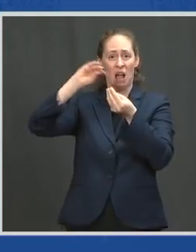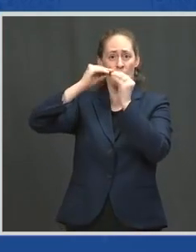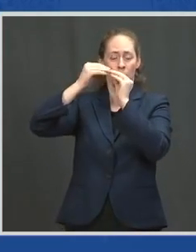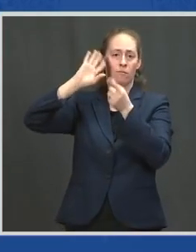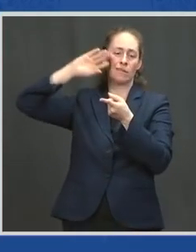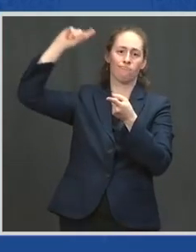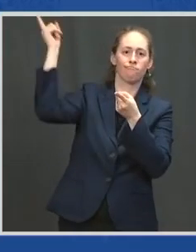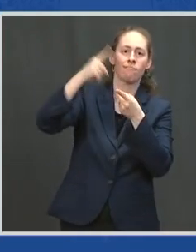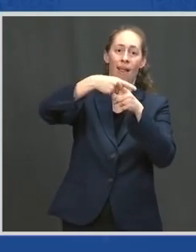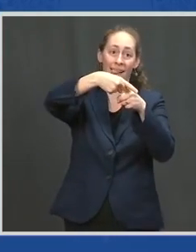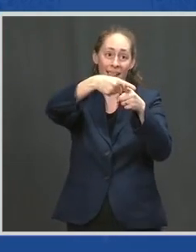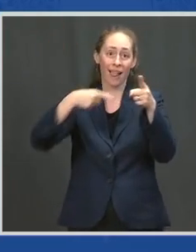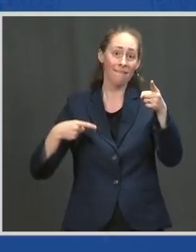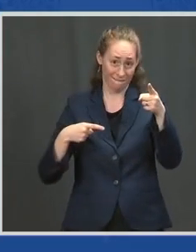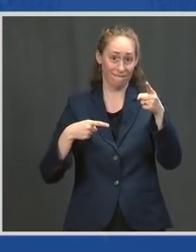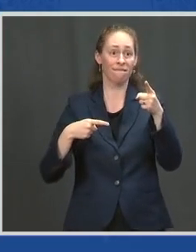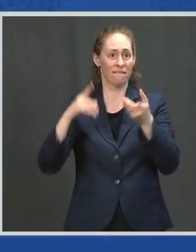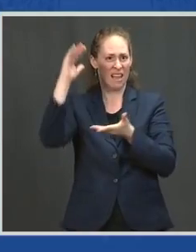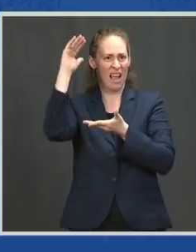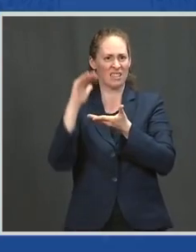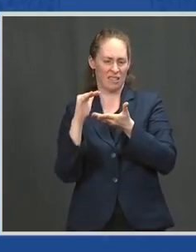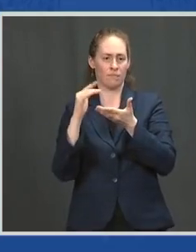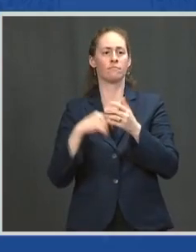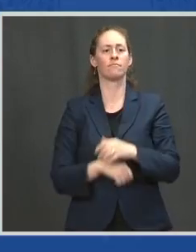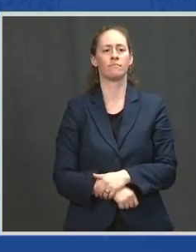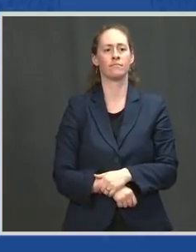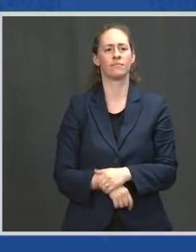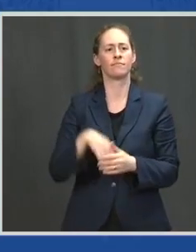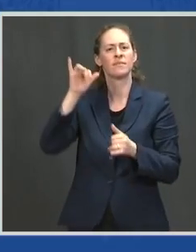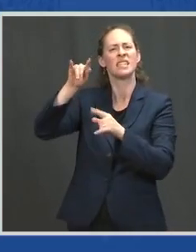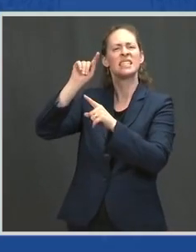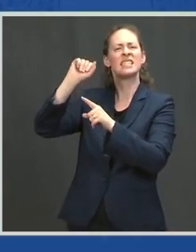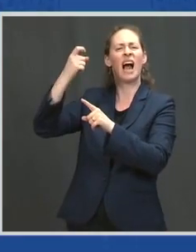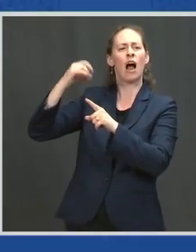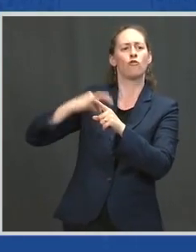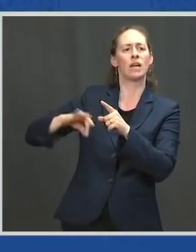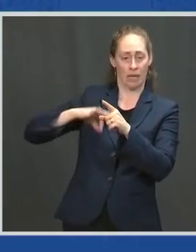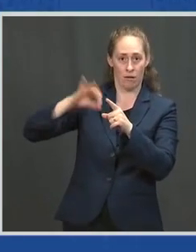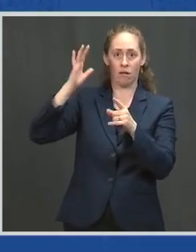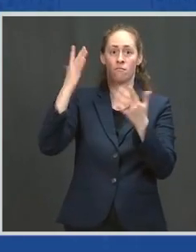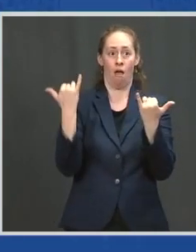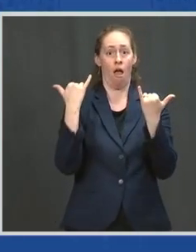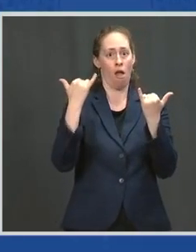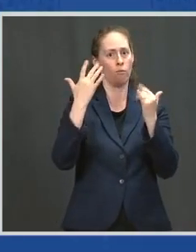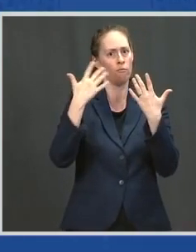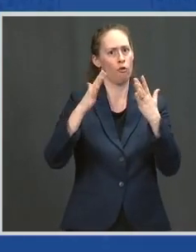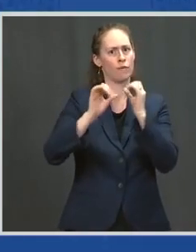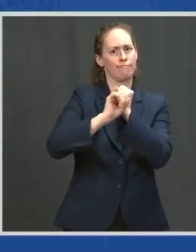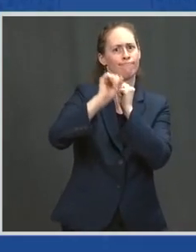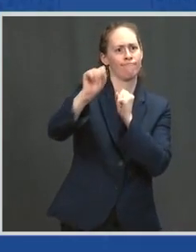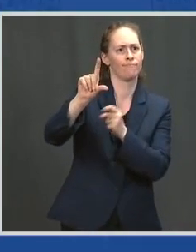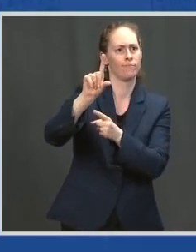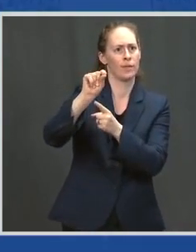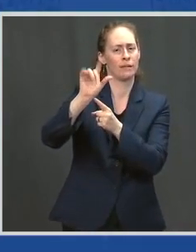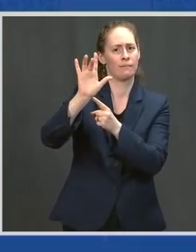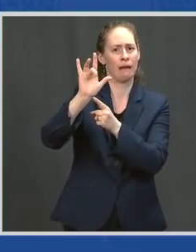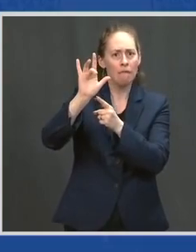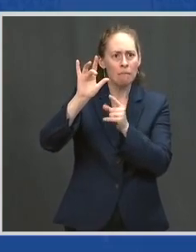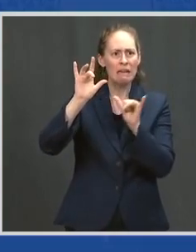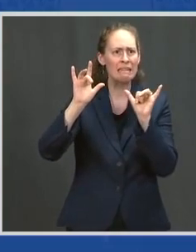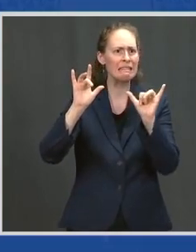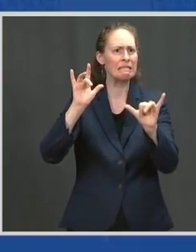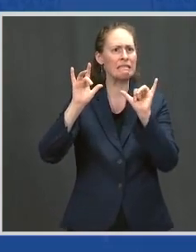credit at least through the year 2025. Because what's going to happen in 2025, as the press knows,